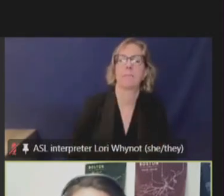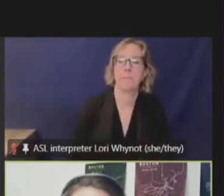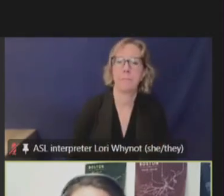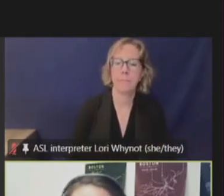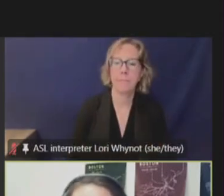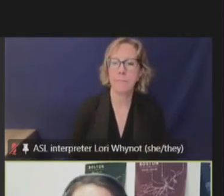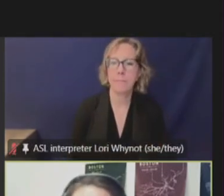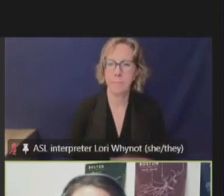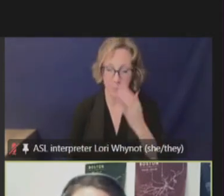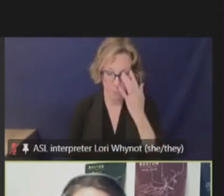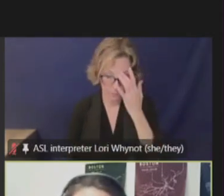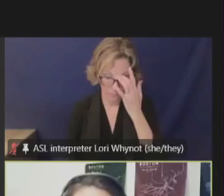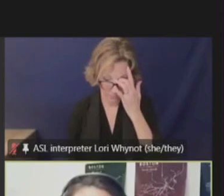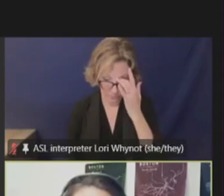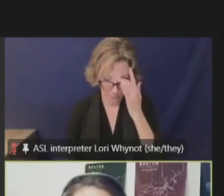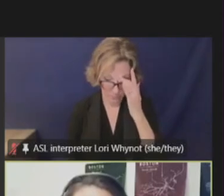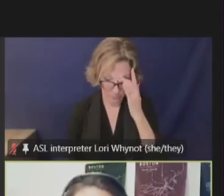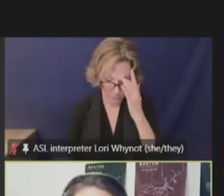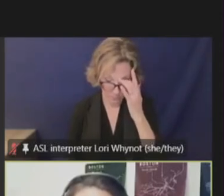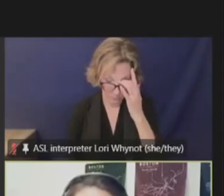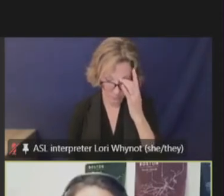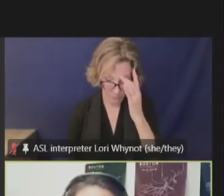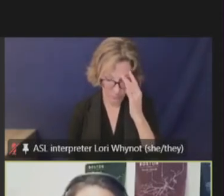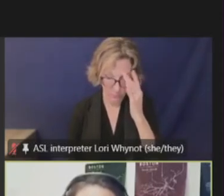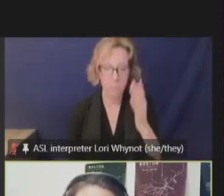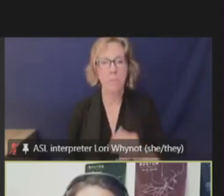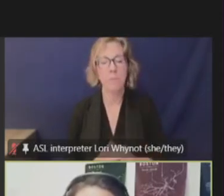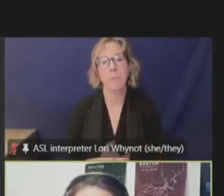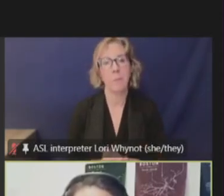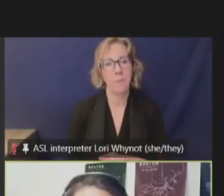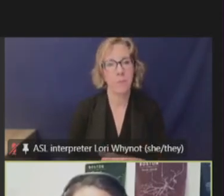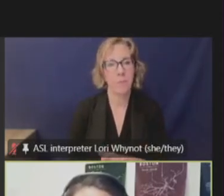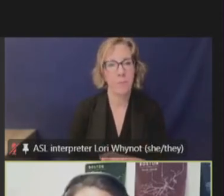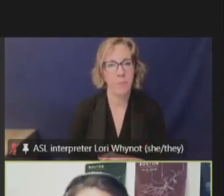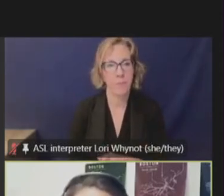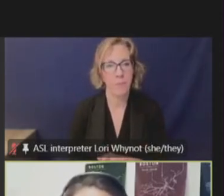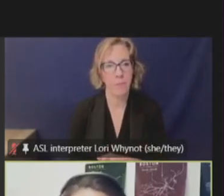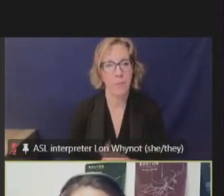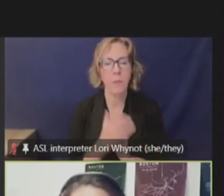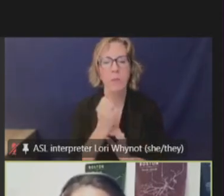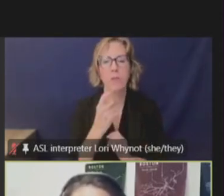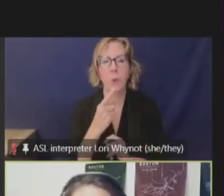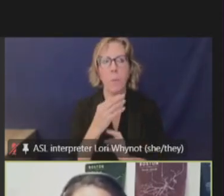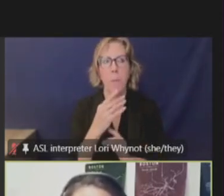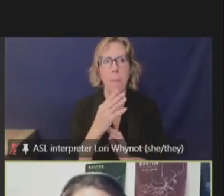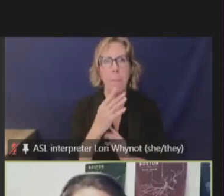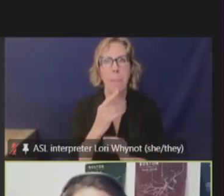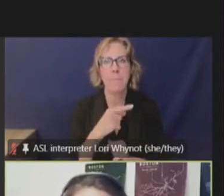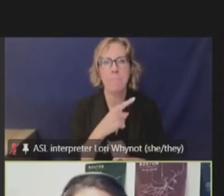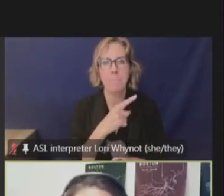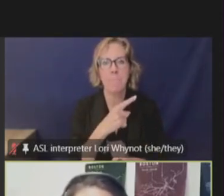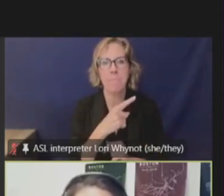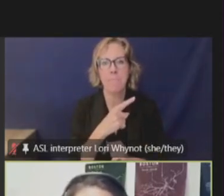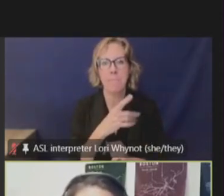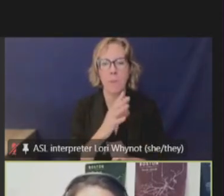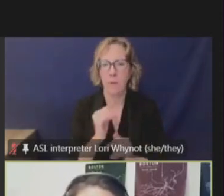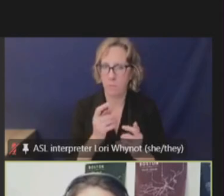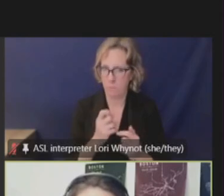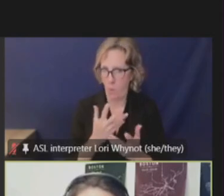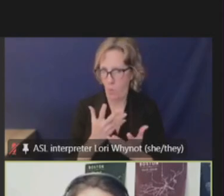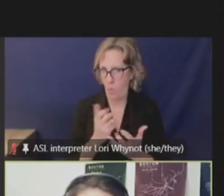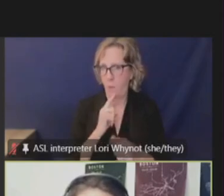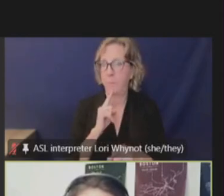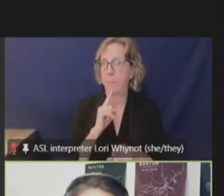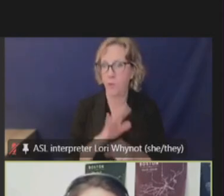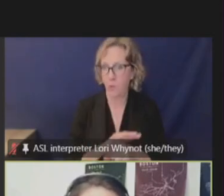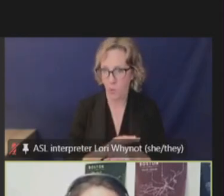So, in addition to making sure that you all are aware of these potential these upcoming changes to our